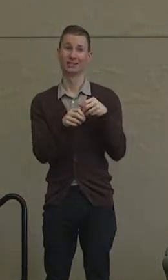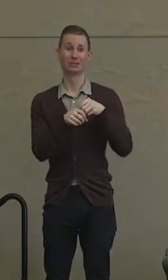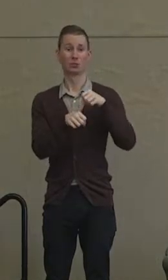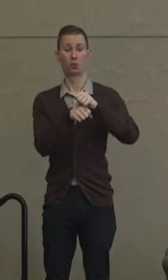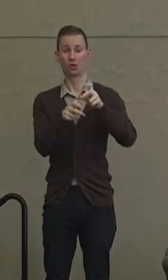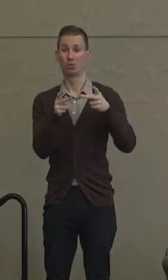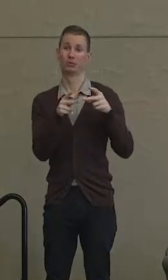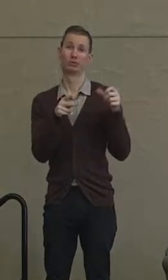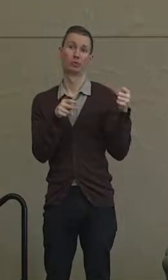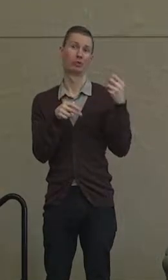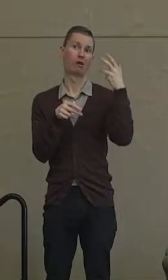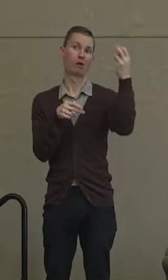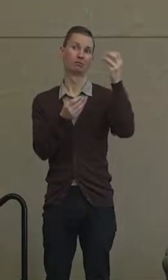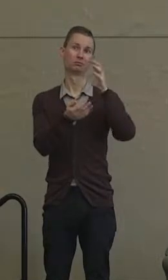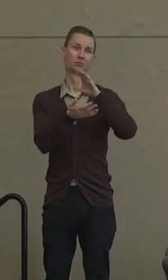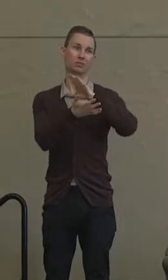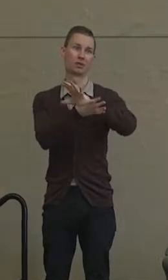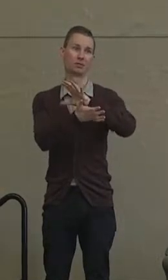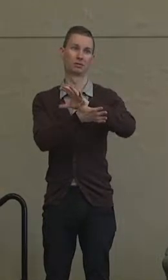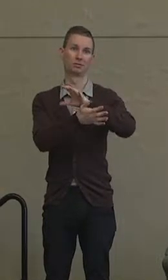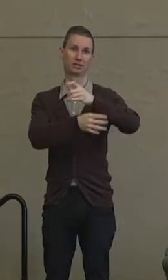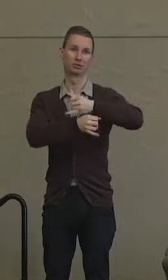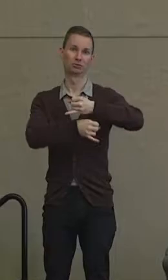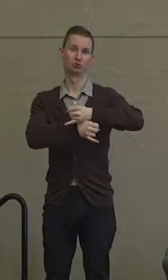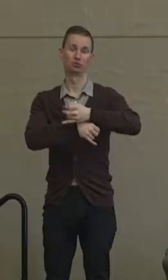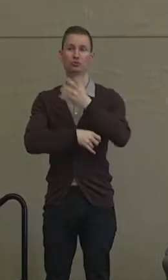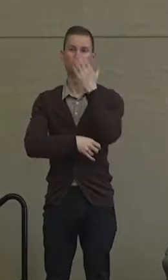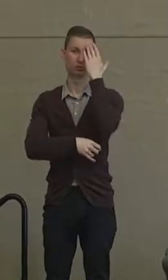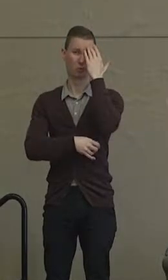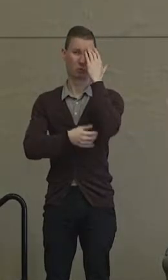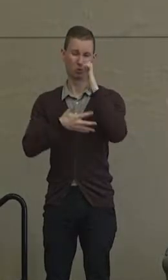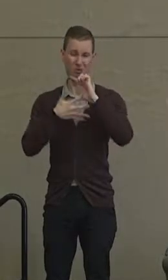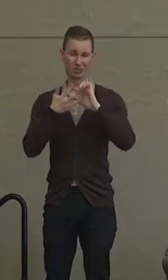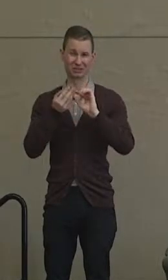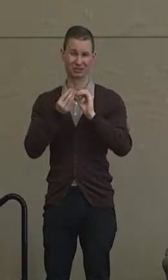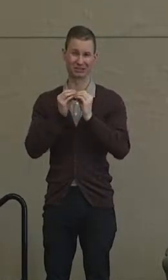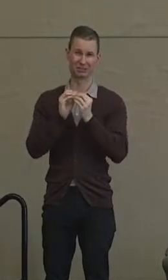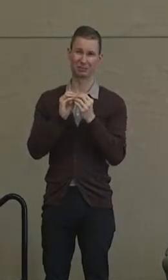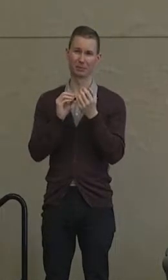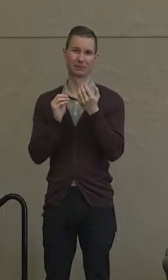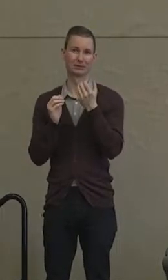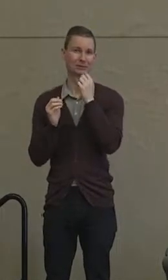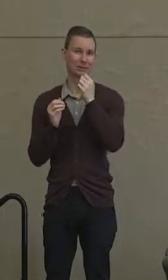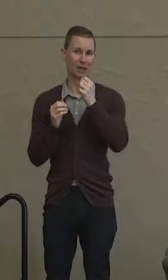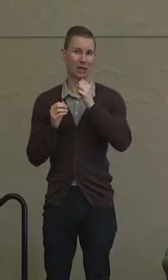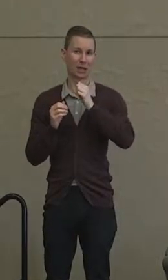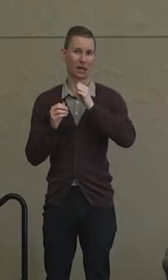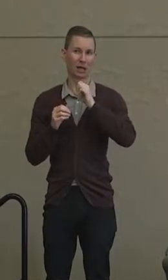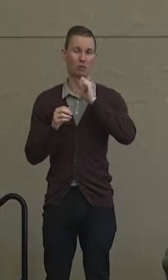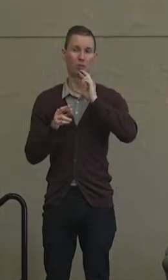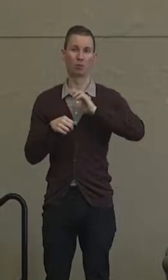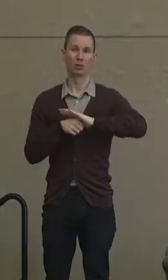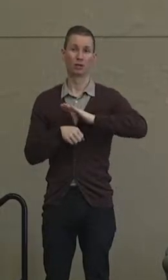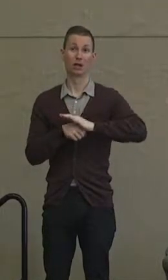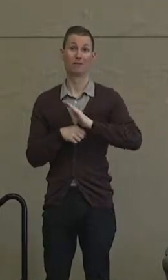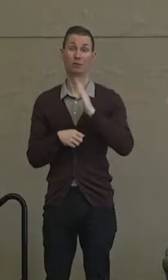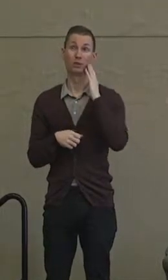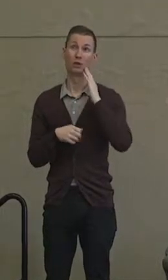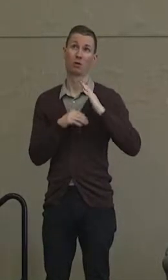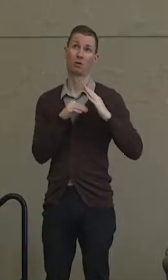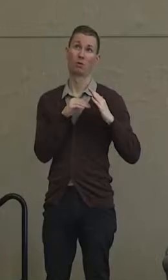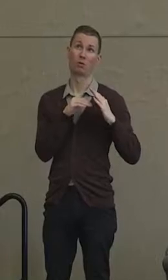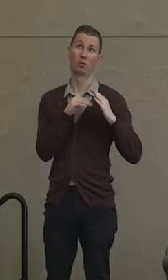place or in their academic institution. We know that those numbers are underreported. At least 80%